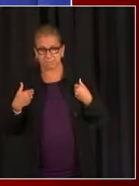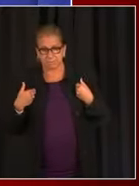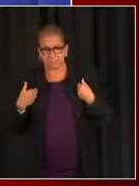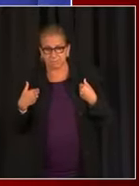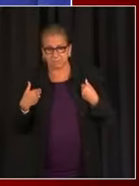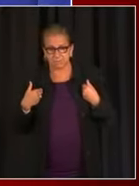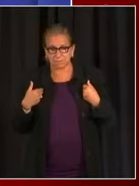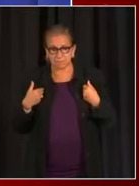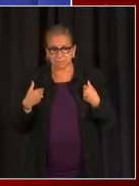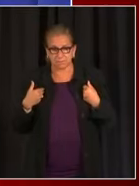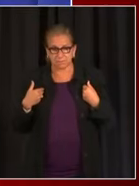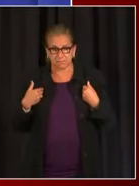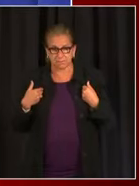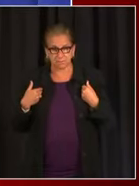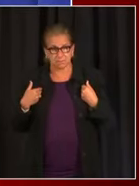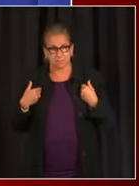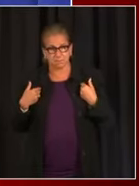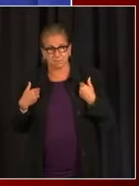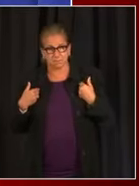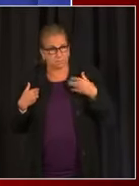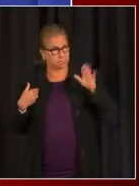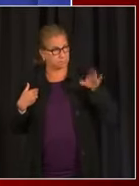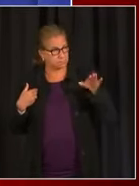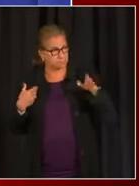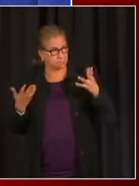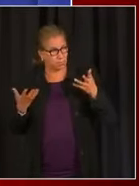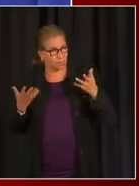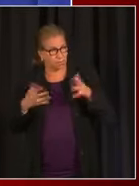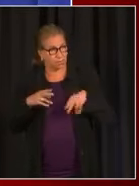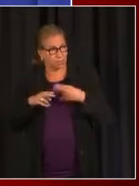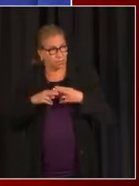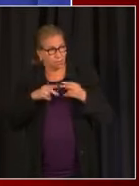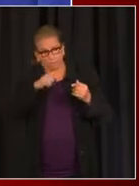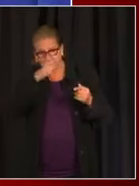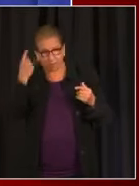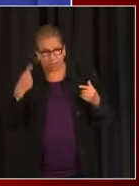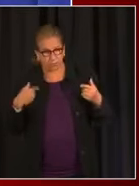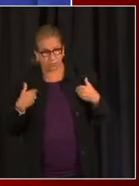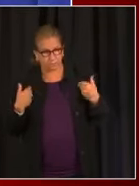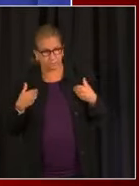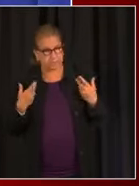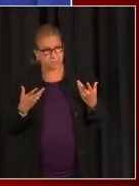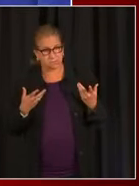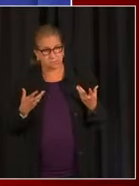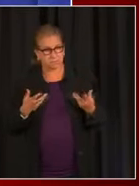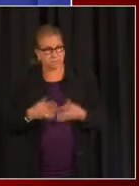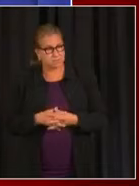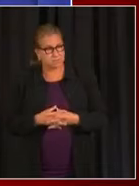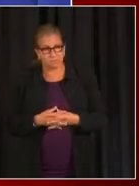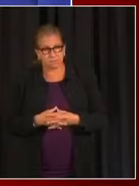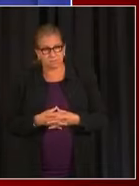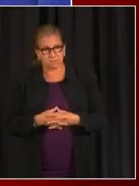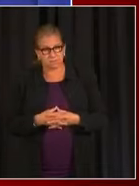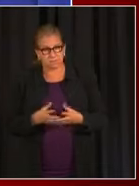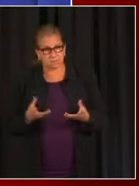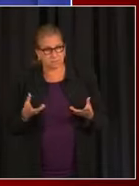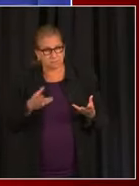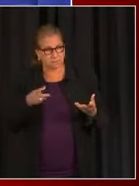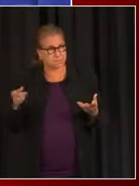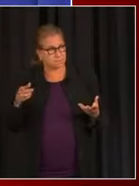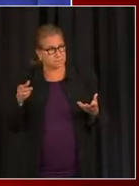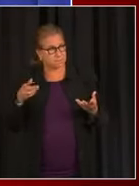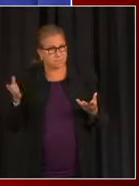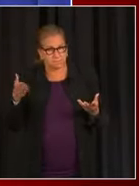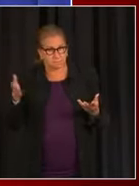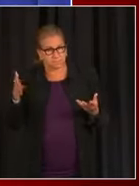having conversations? Are those door knockings? Are those reaching teenagers? And especially, how do those conversations go when a teenager is making a choice about a